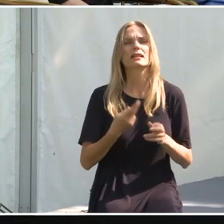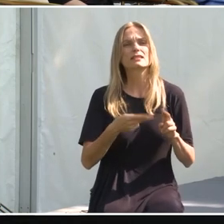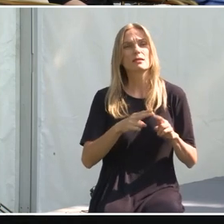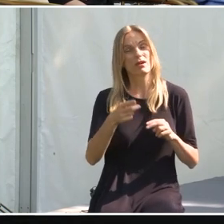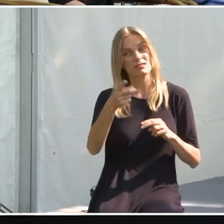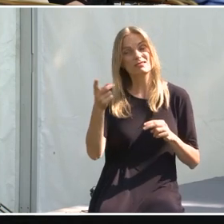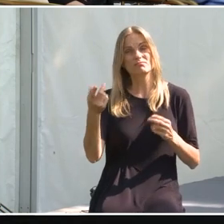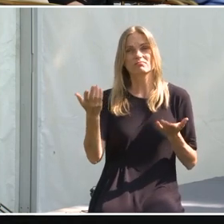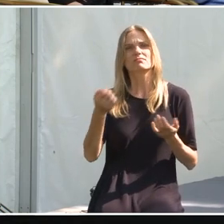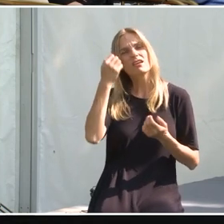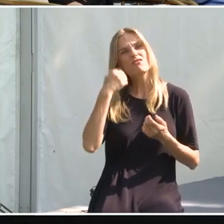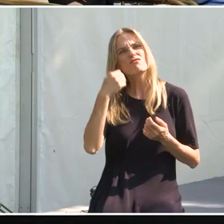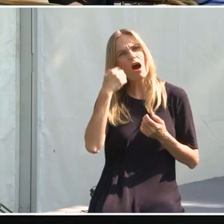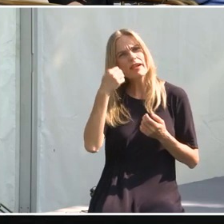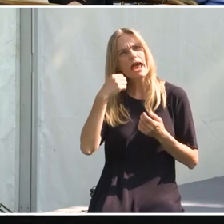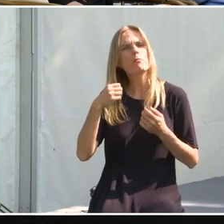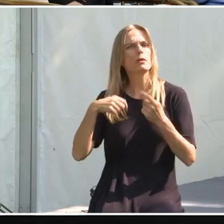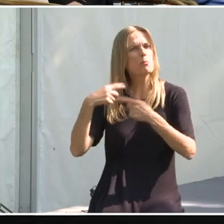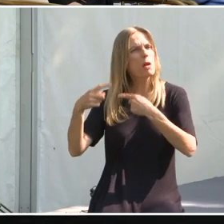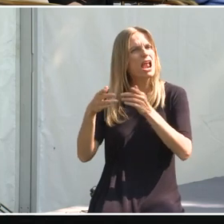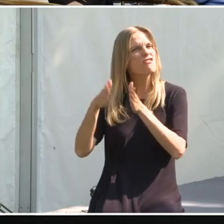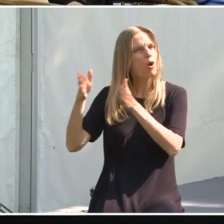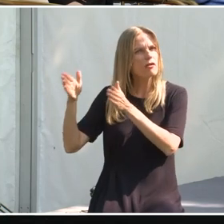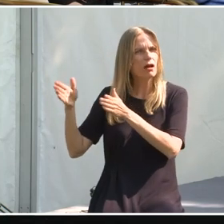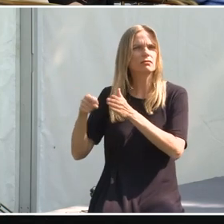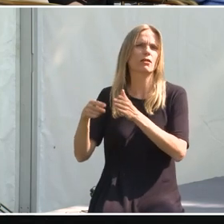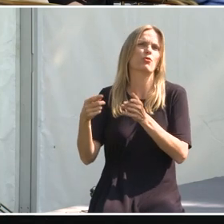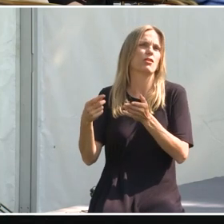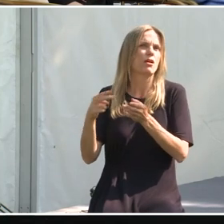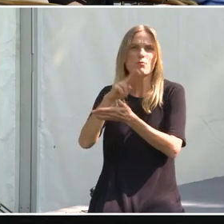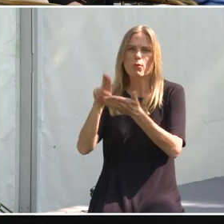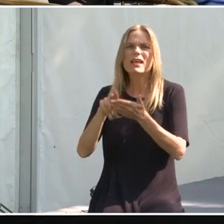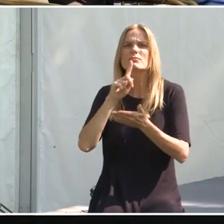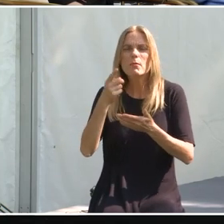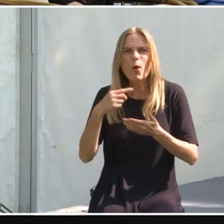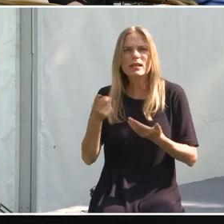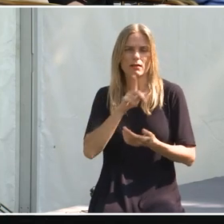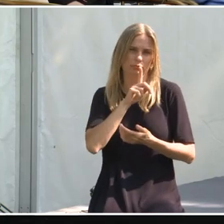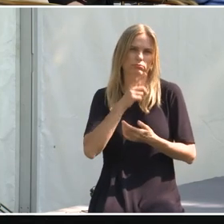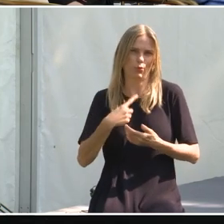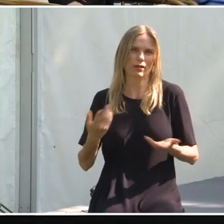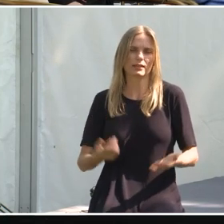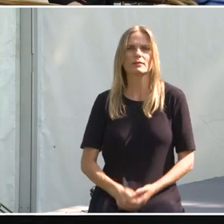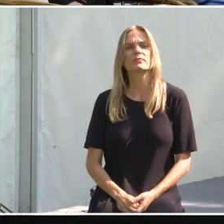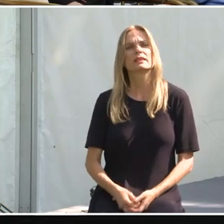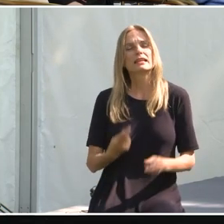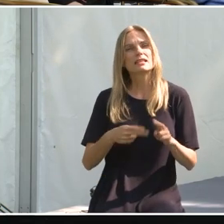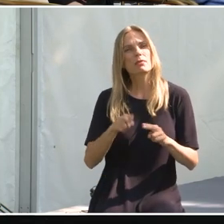generations, apparently didn't have these problems, doesn't mean that these are not valid. So I feel like this kind of